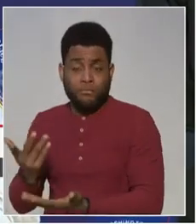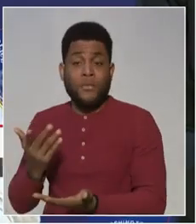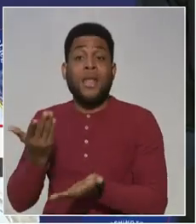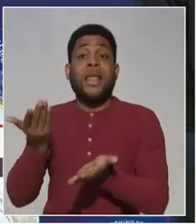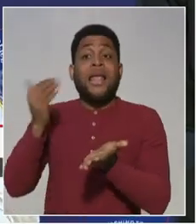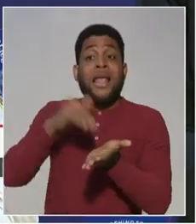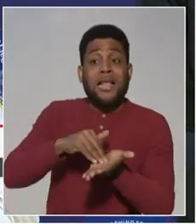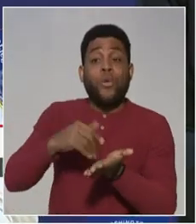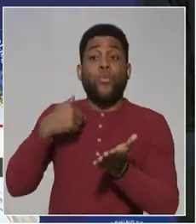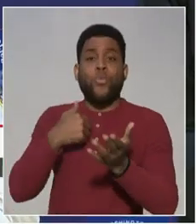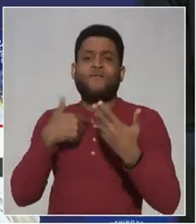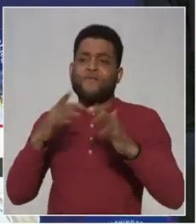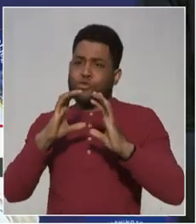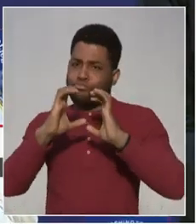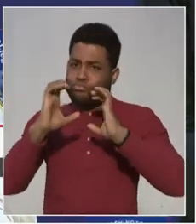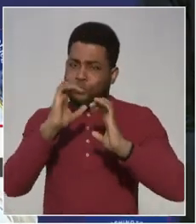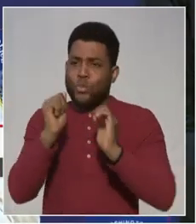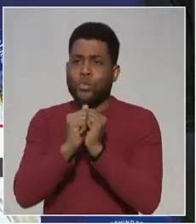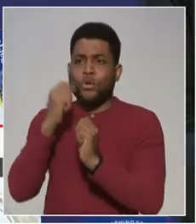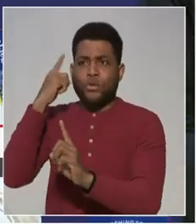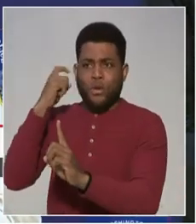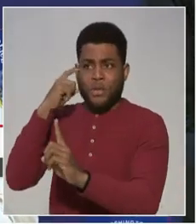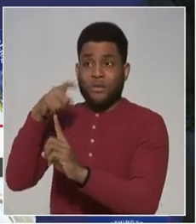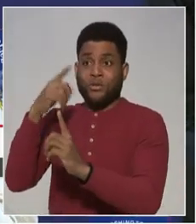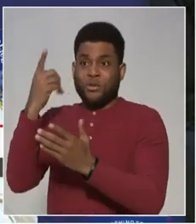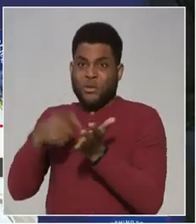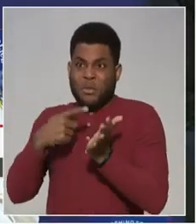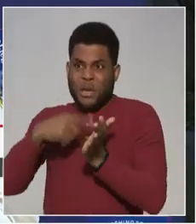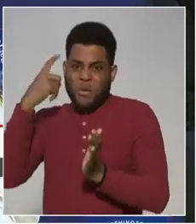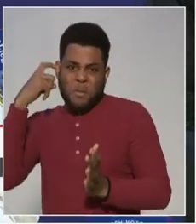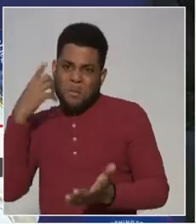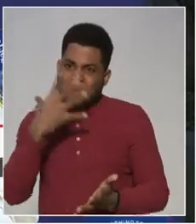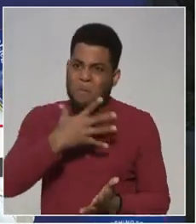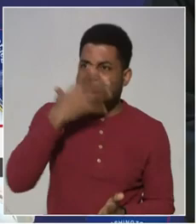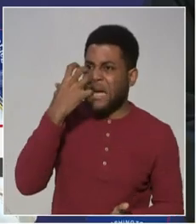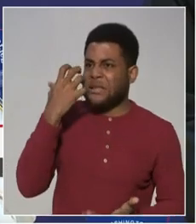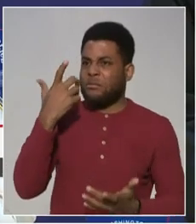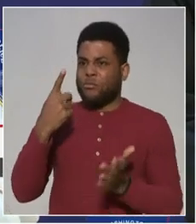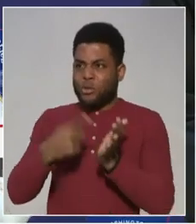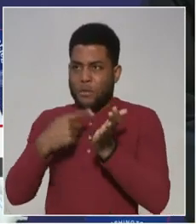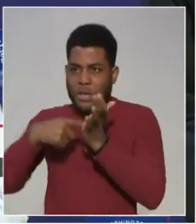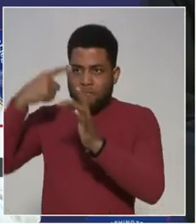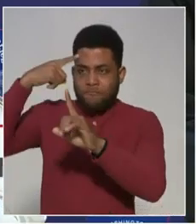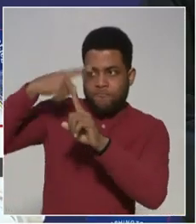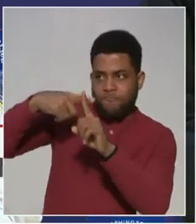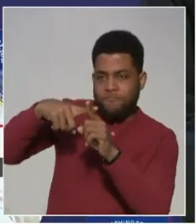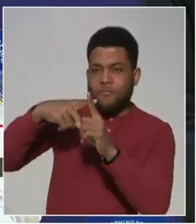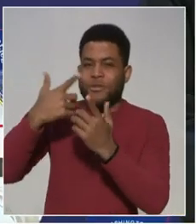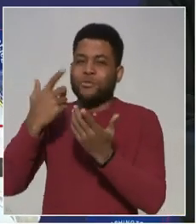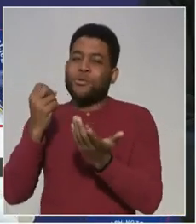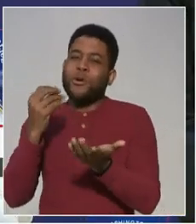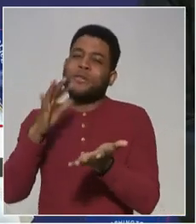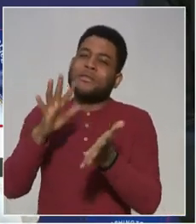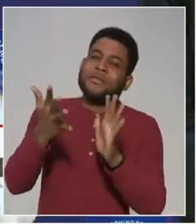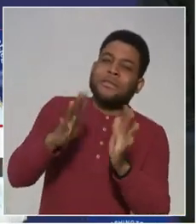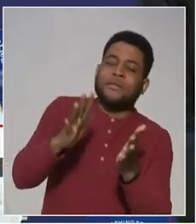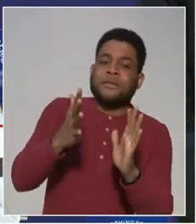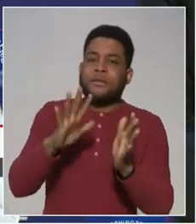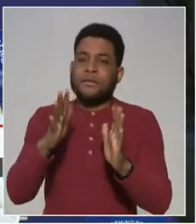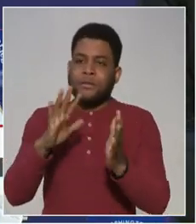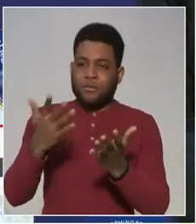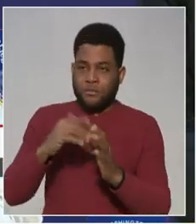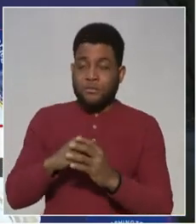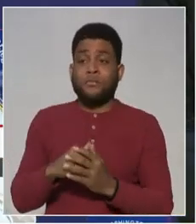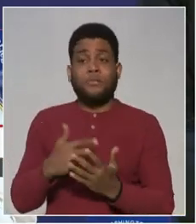moments where he was very agitated, and then there were moments where he was very positive. So one of the things, I know you asked me this earlier, like how was it